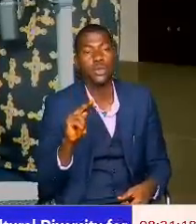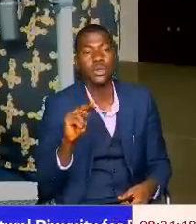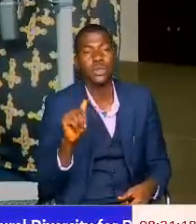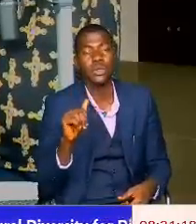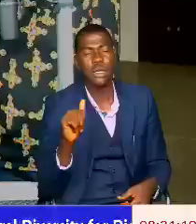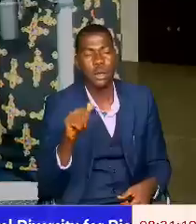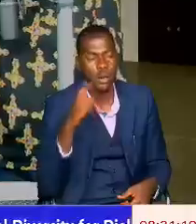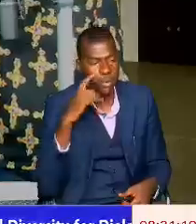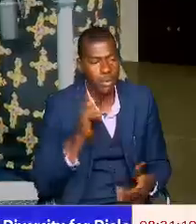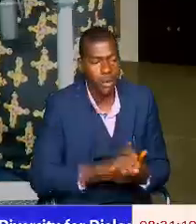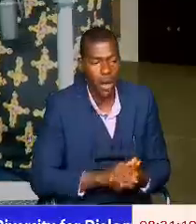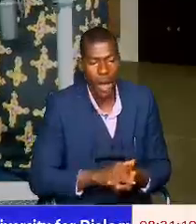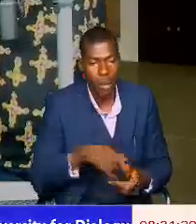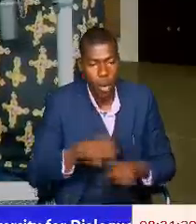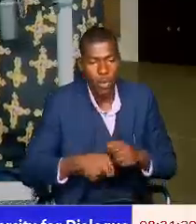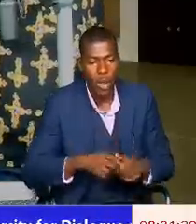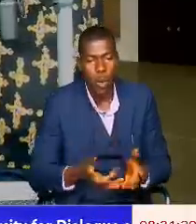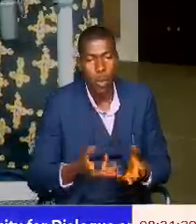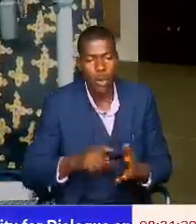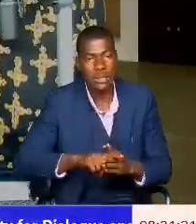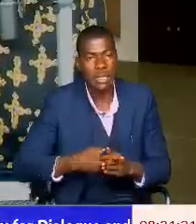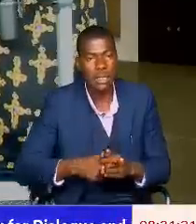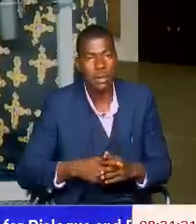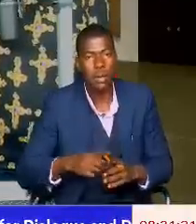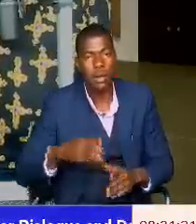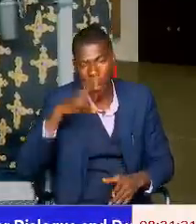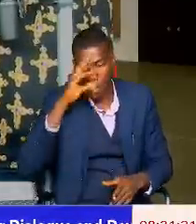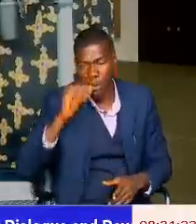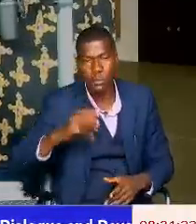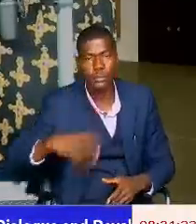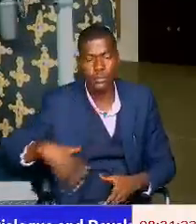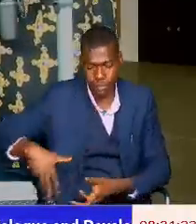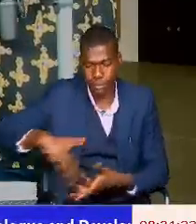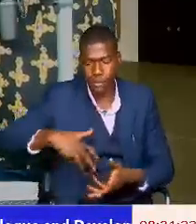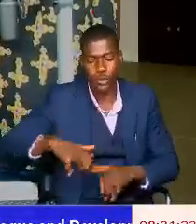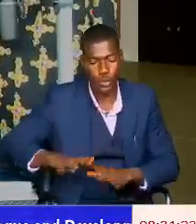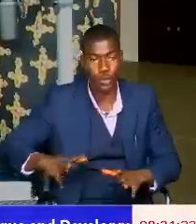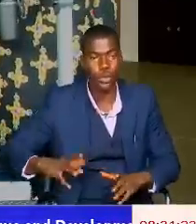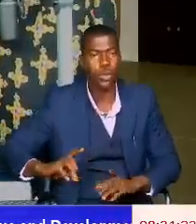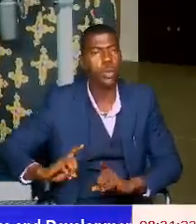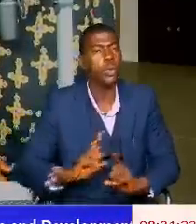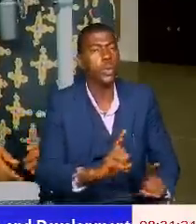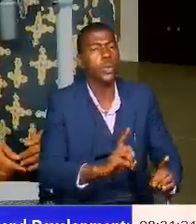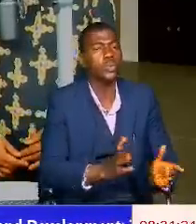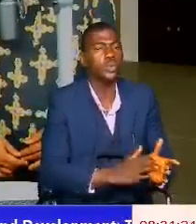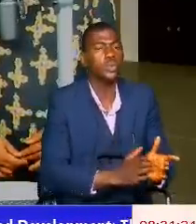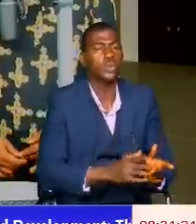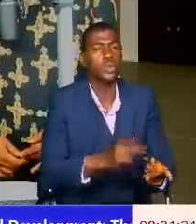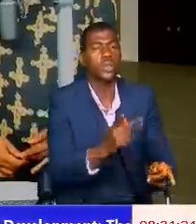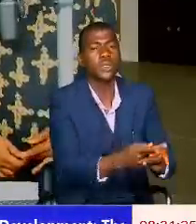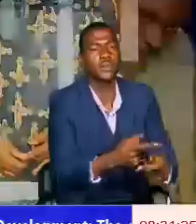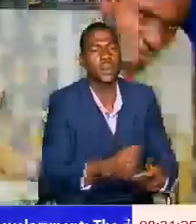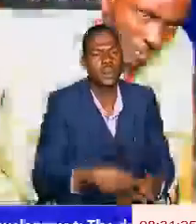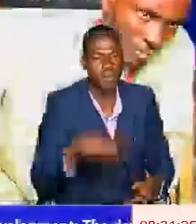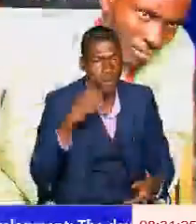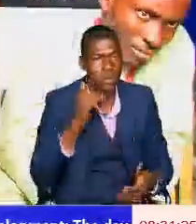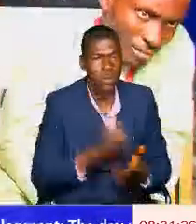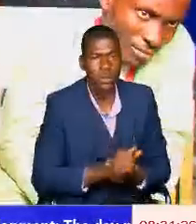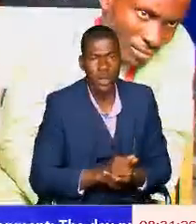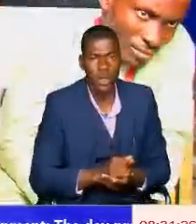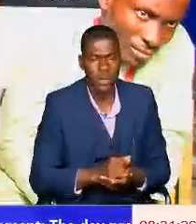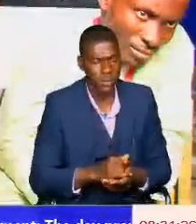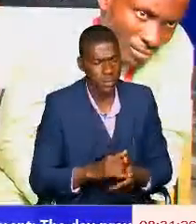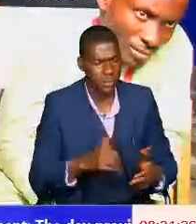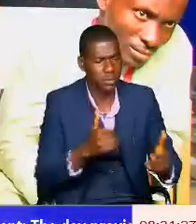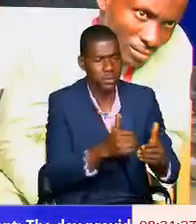One man carrying children goes drop for school. He just need reach the school. He never drop